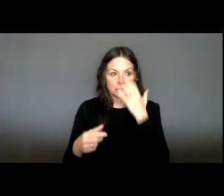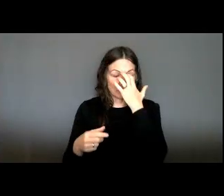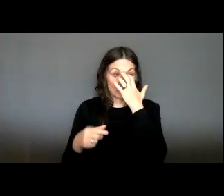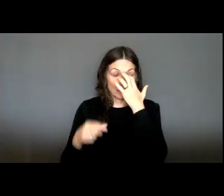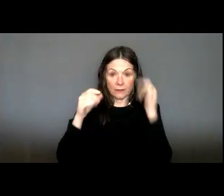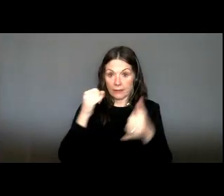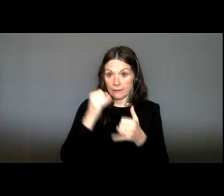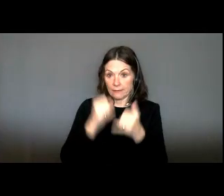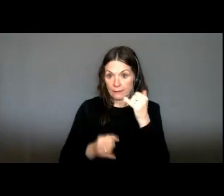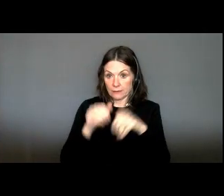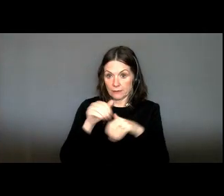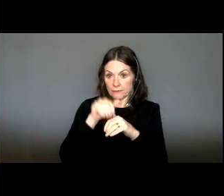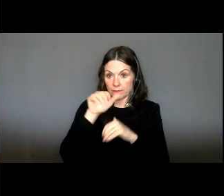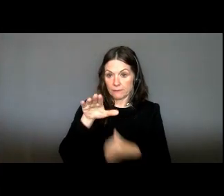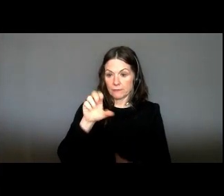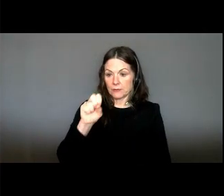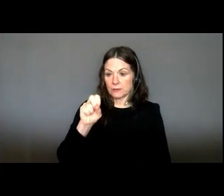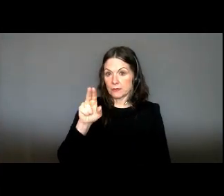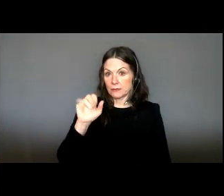them